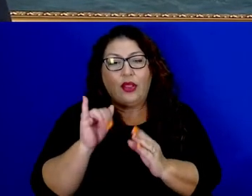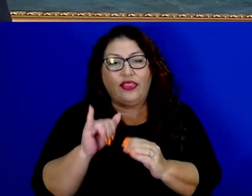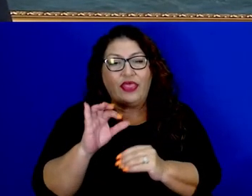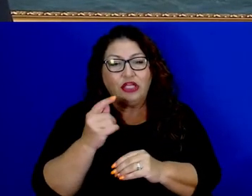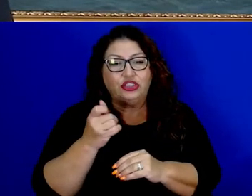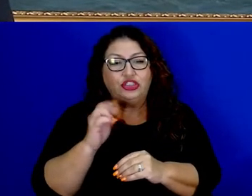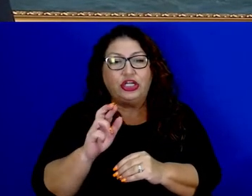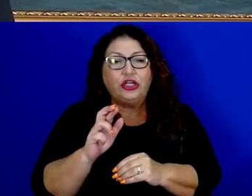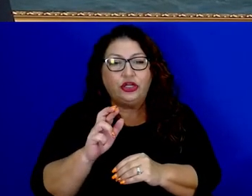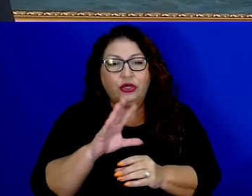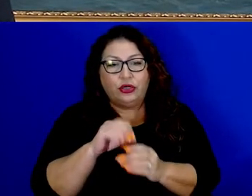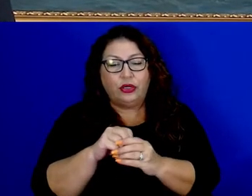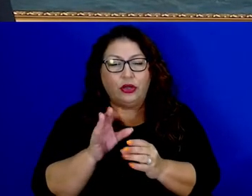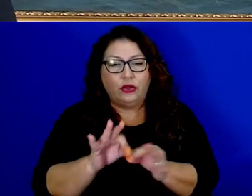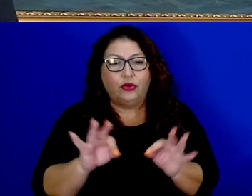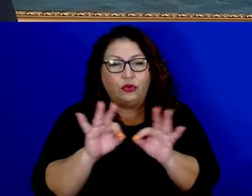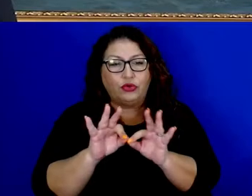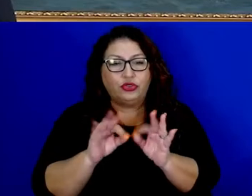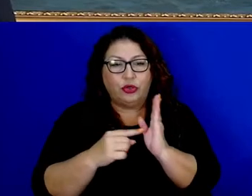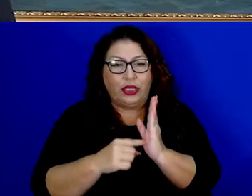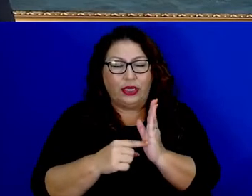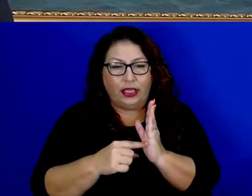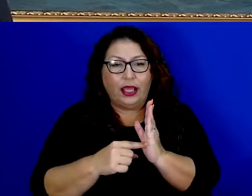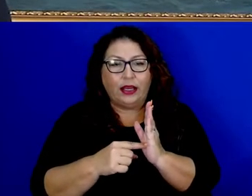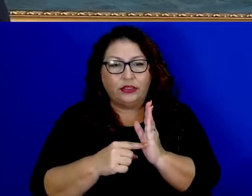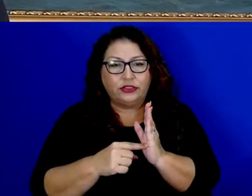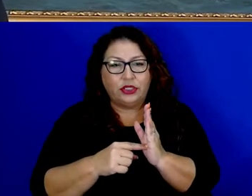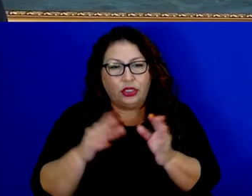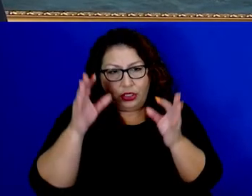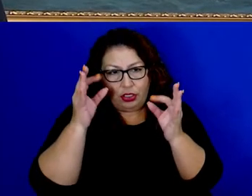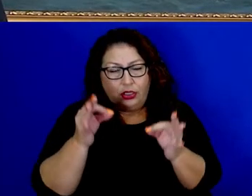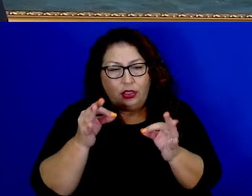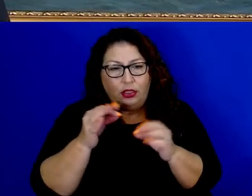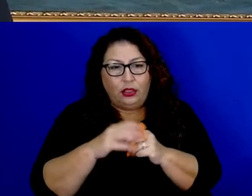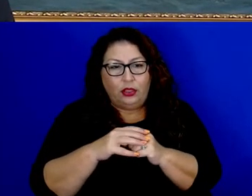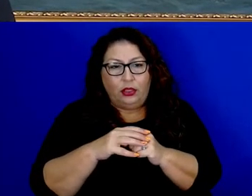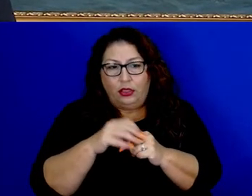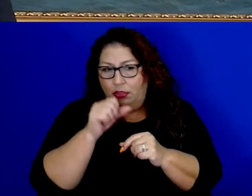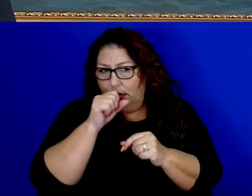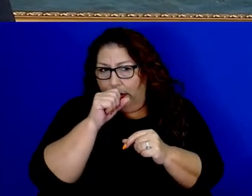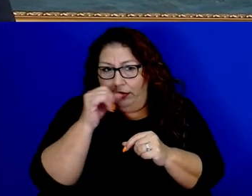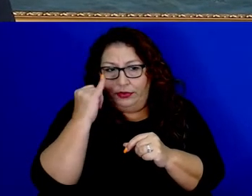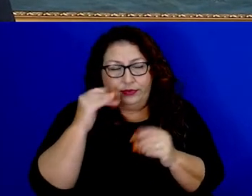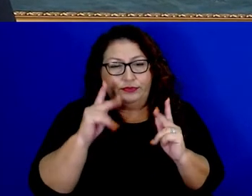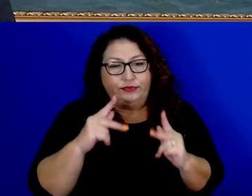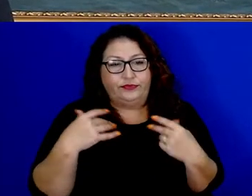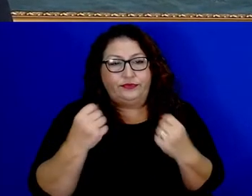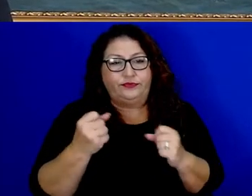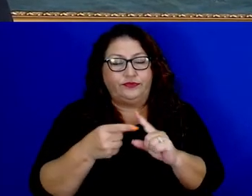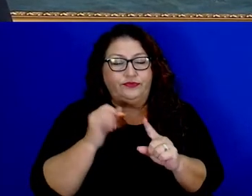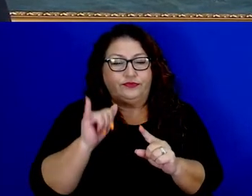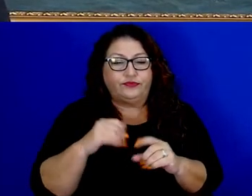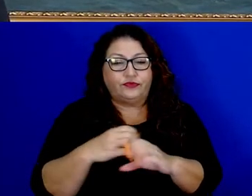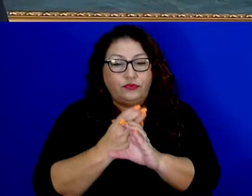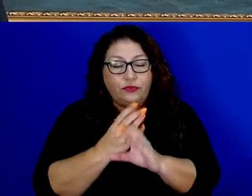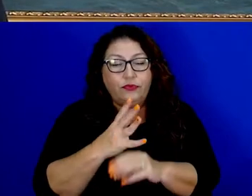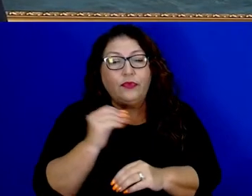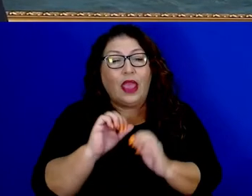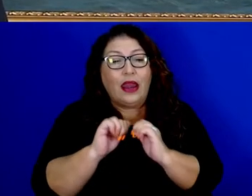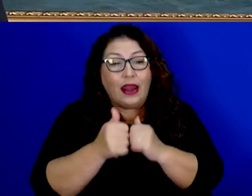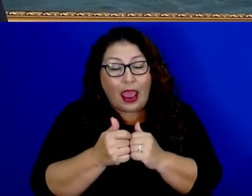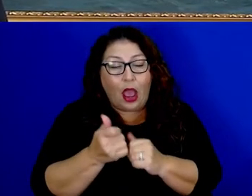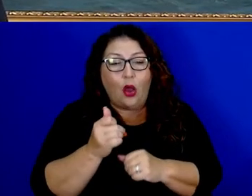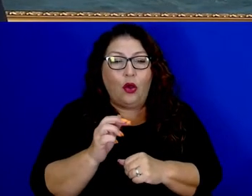crucial indicators determining whether a person recovers from a crisis unharmed or whether they could have